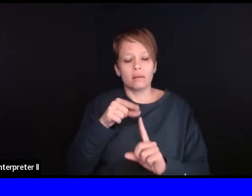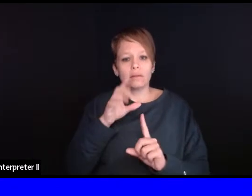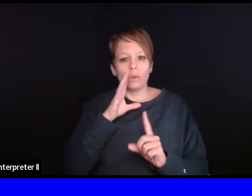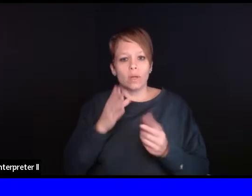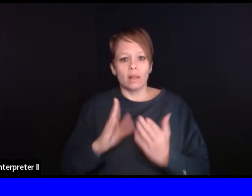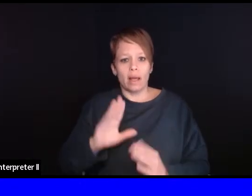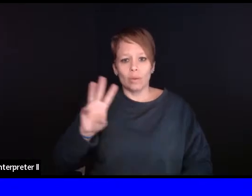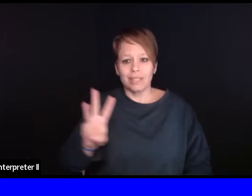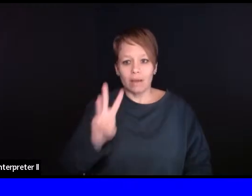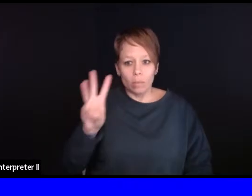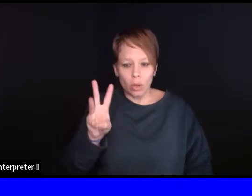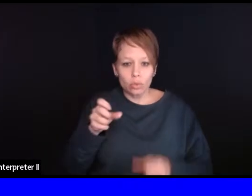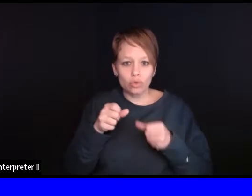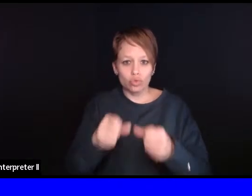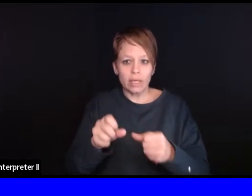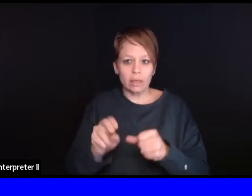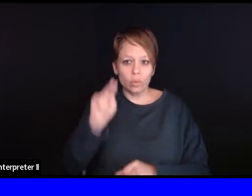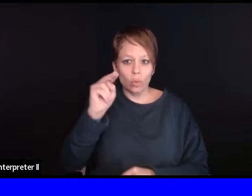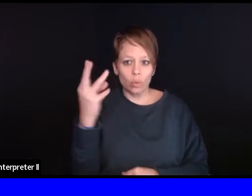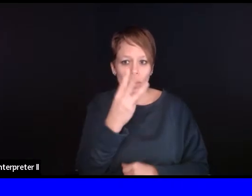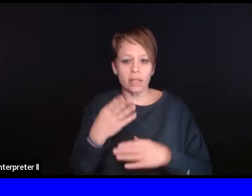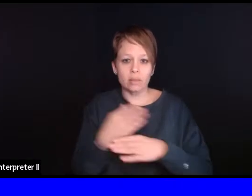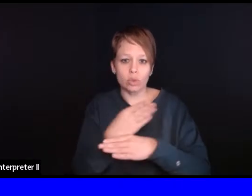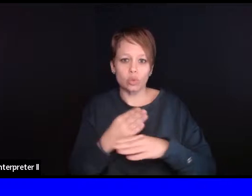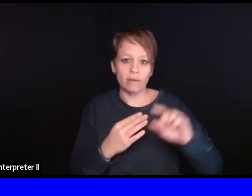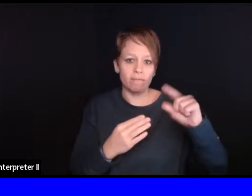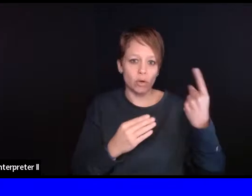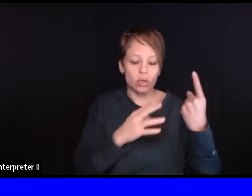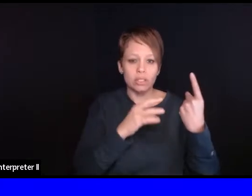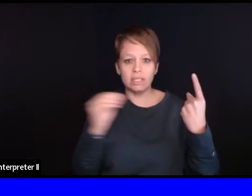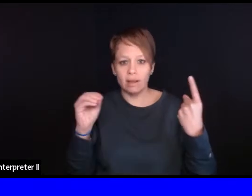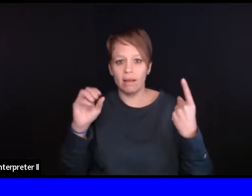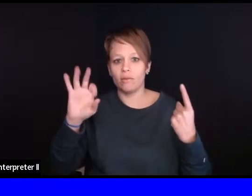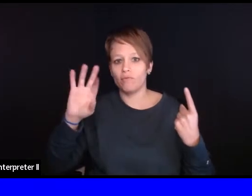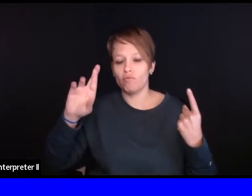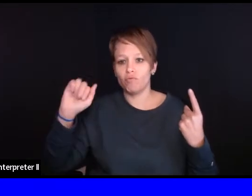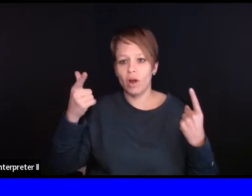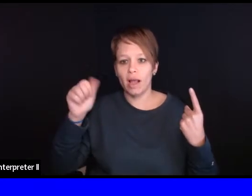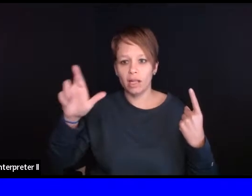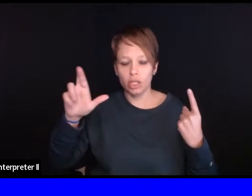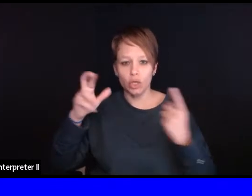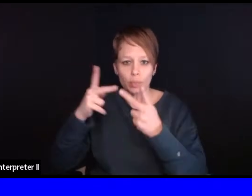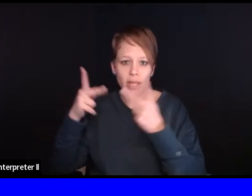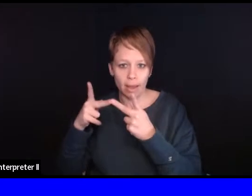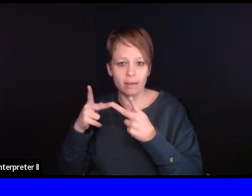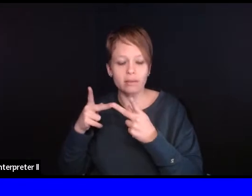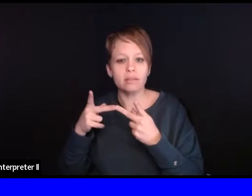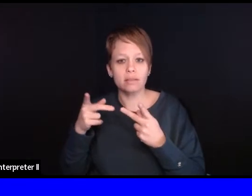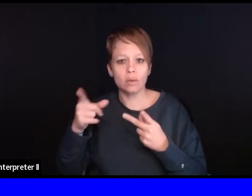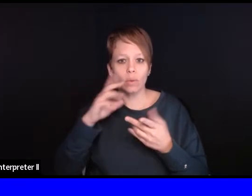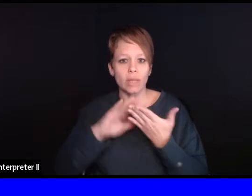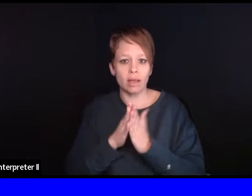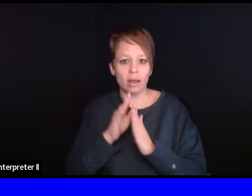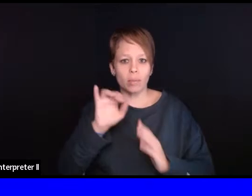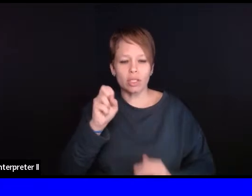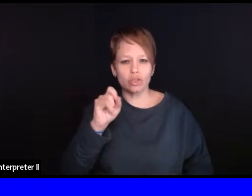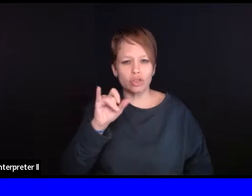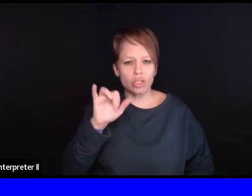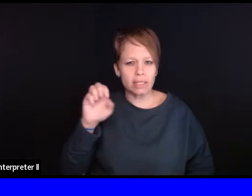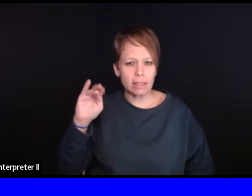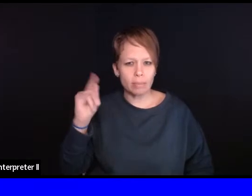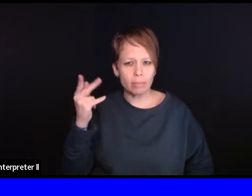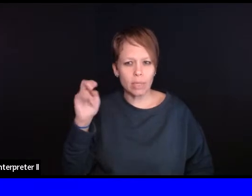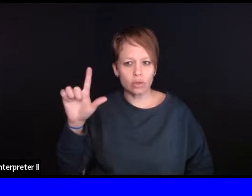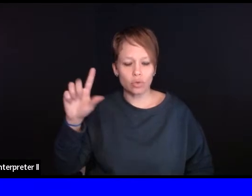Street Northwest between First and Flagler Place as Jesse Mitchell Way. The location is in Ward 5. It's a